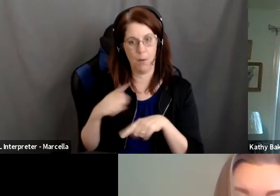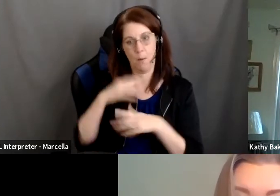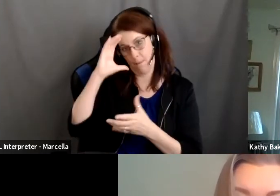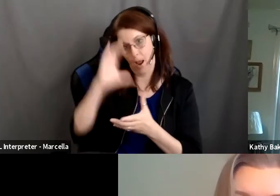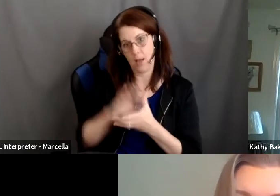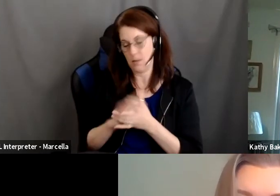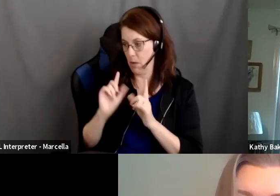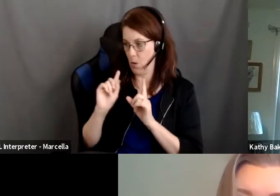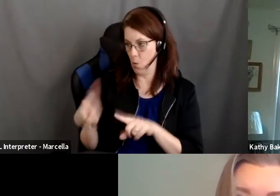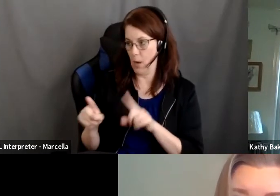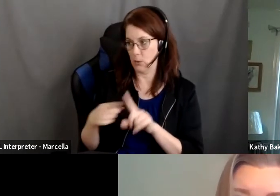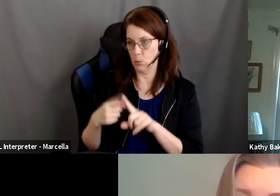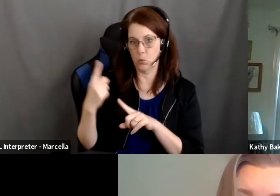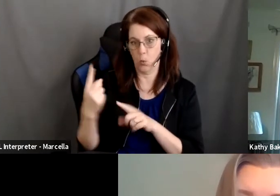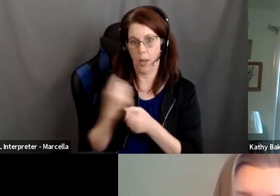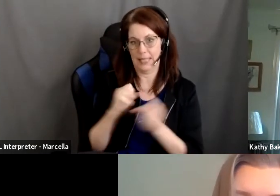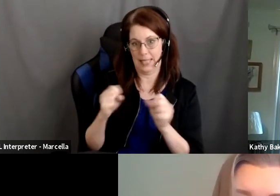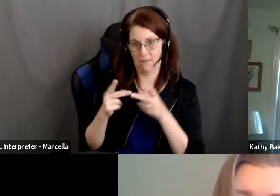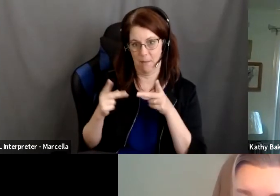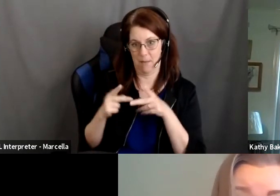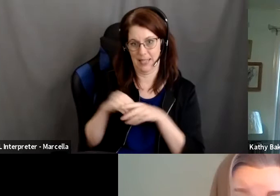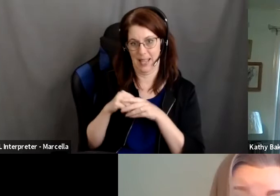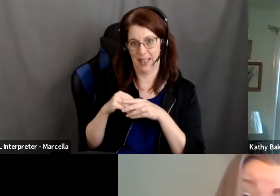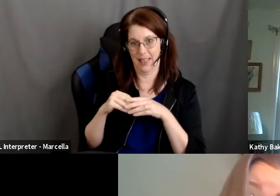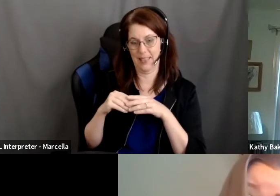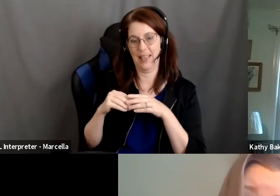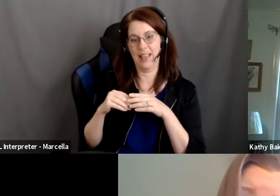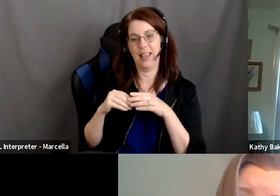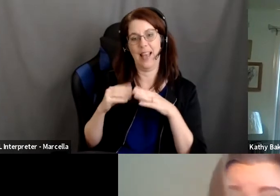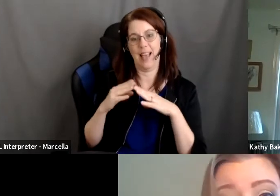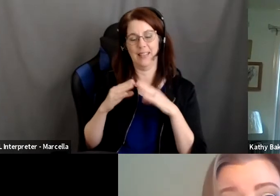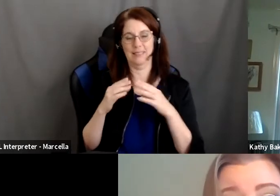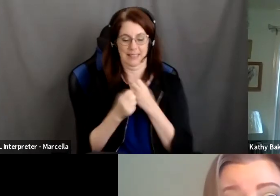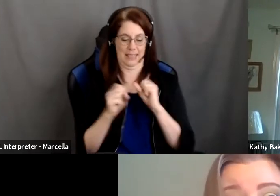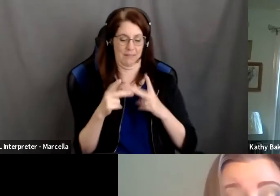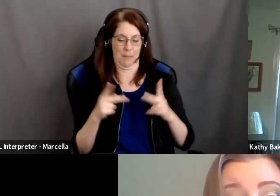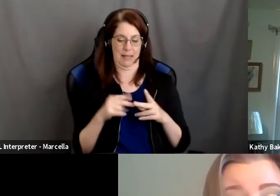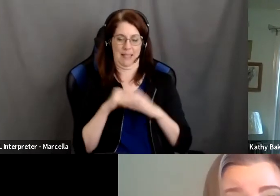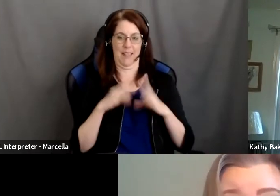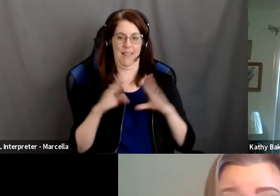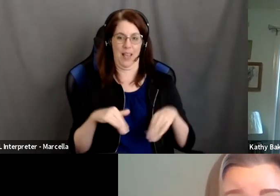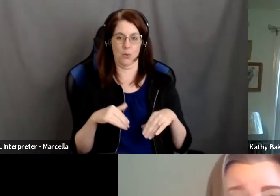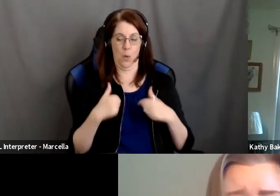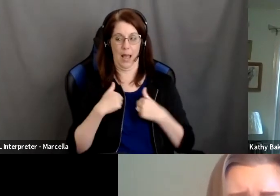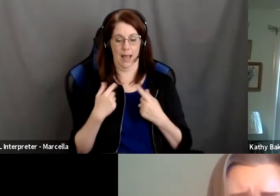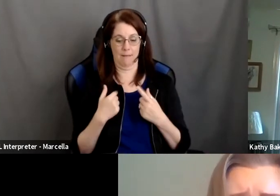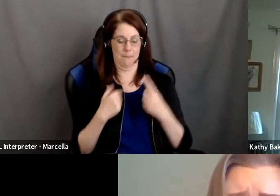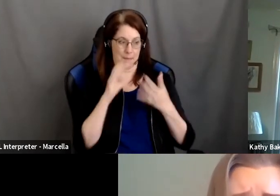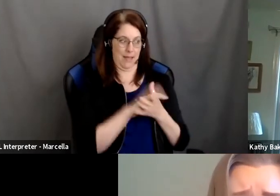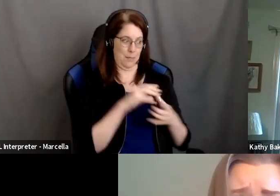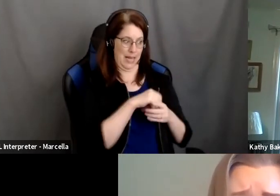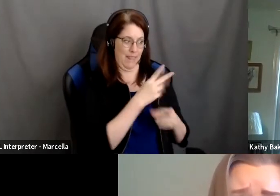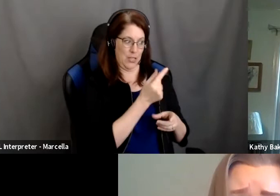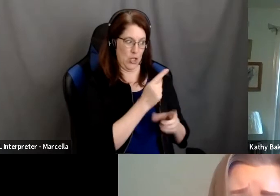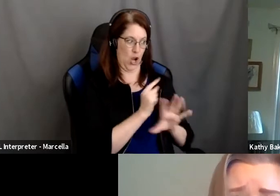went to one of our safe places in the house, which is a closet with the dog, and I went in the other closet with the cats. And it was just best to